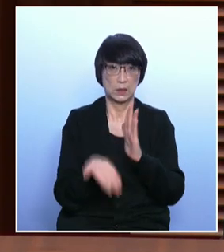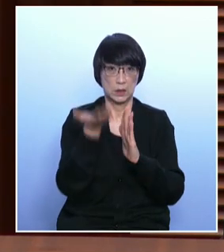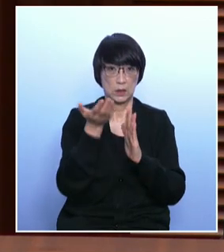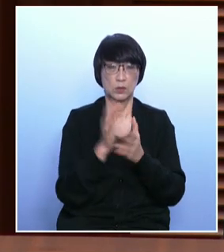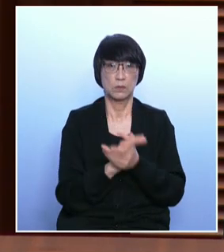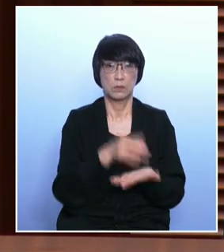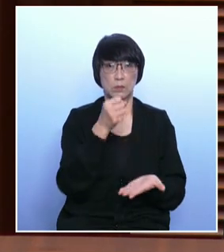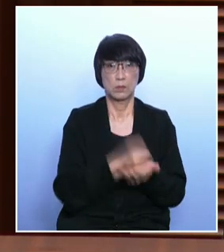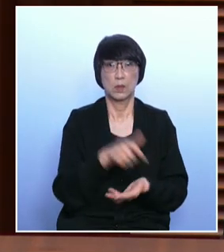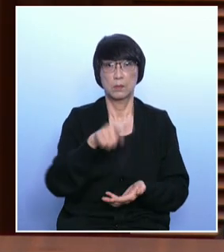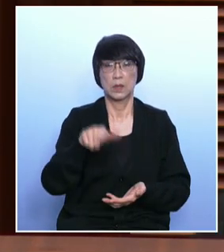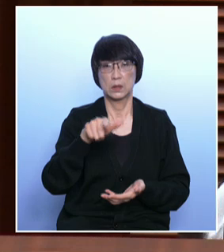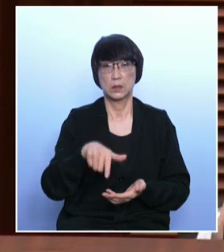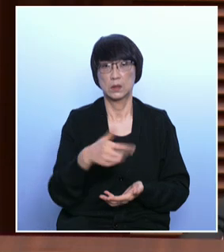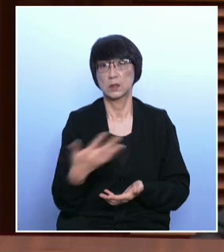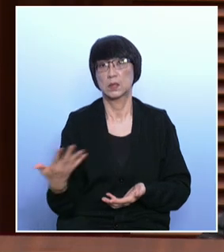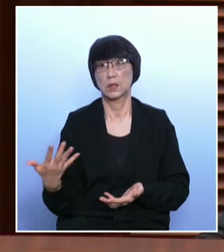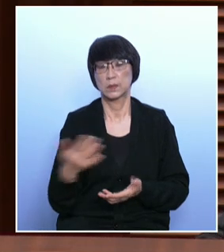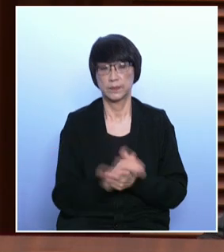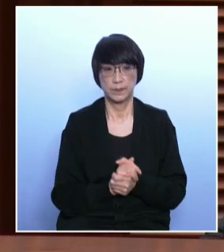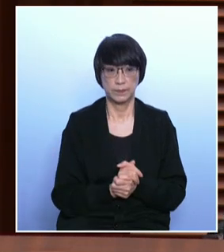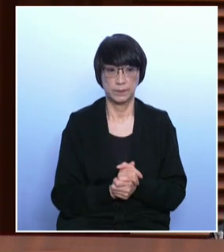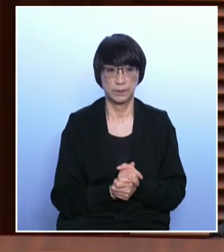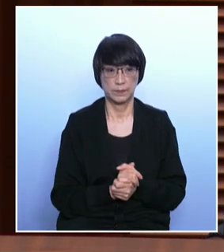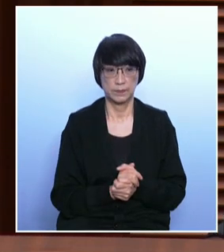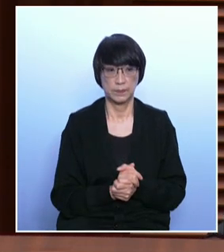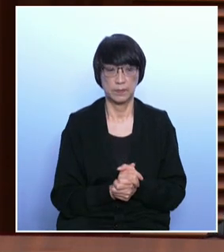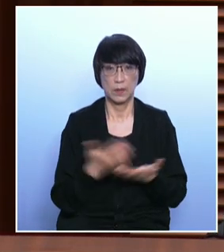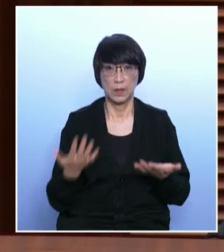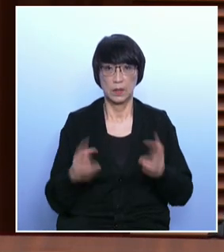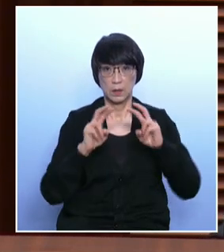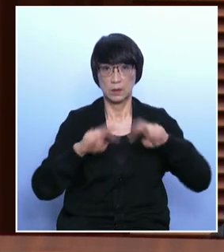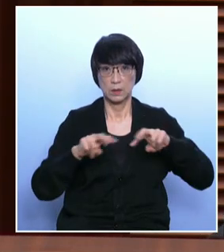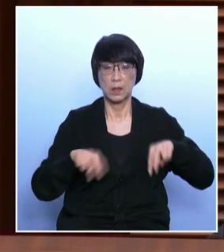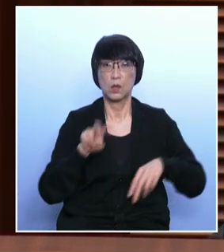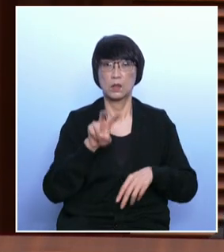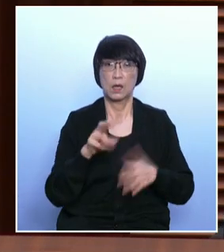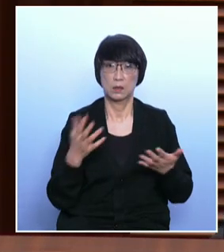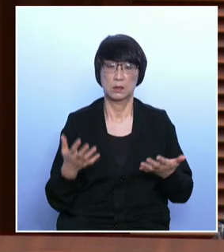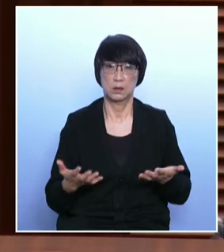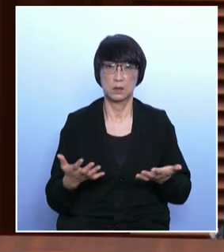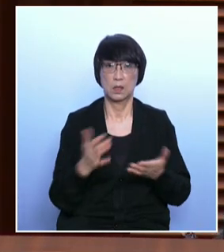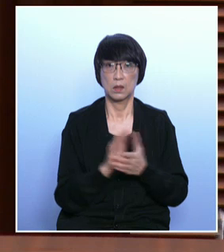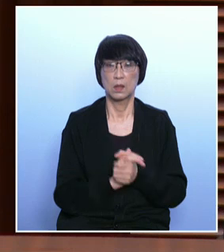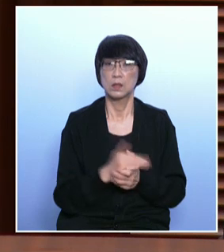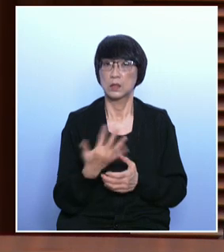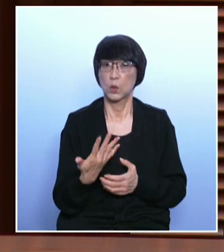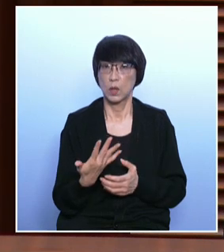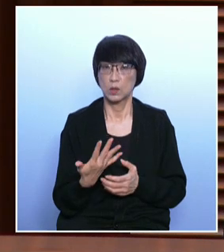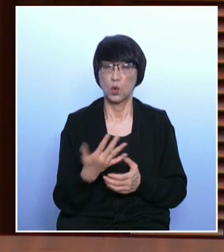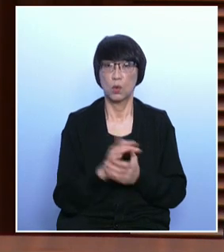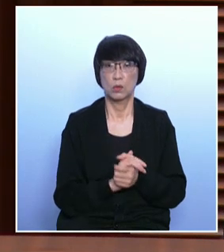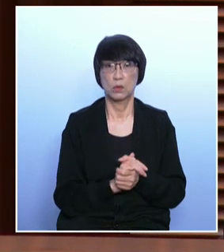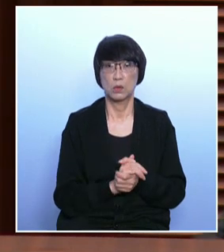over 10,000 CMPs on the list. For registered CMPs, 8,000 or so. We are conducting a study